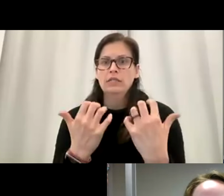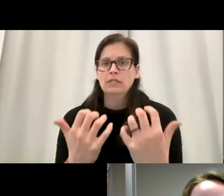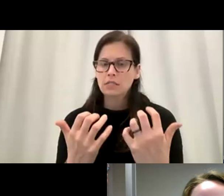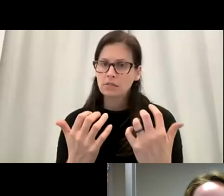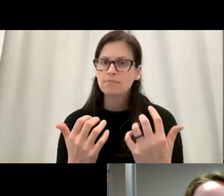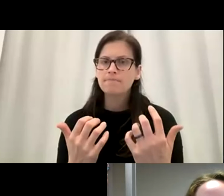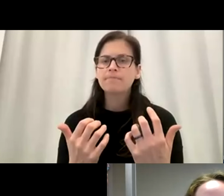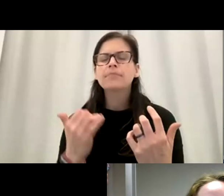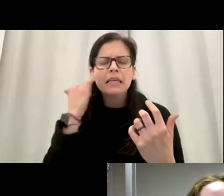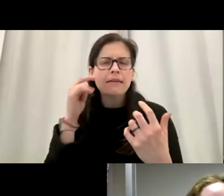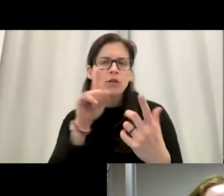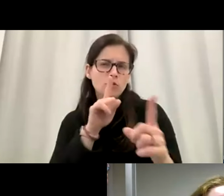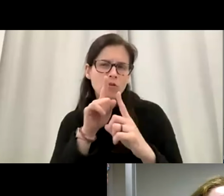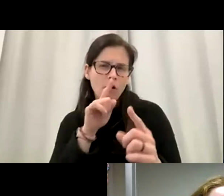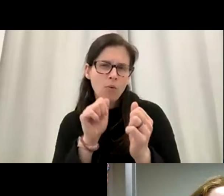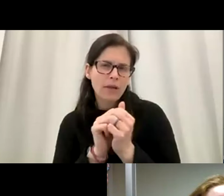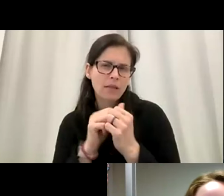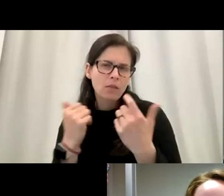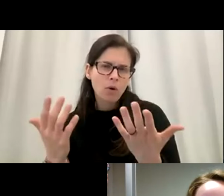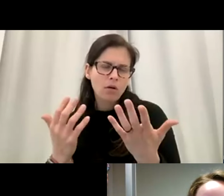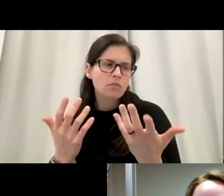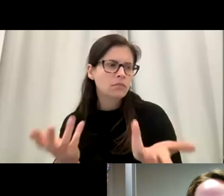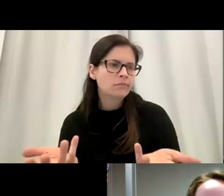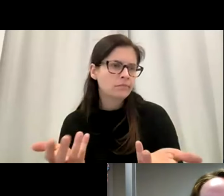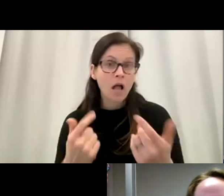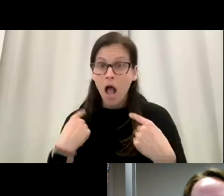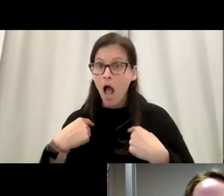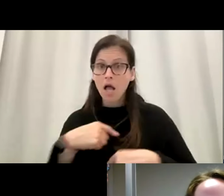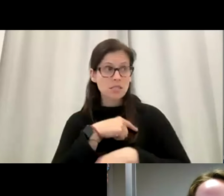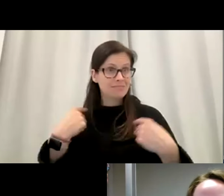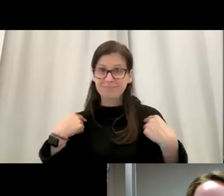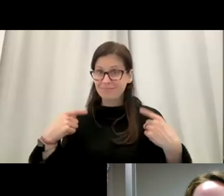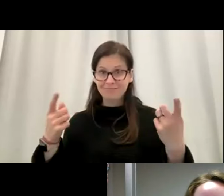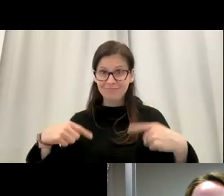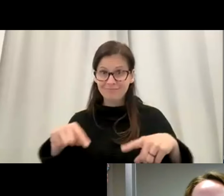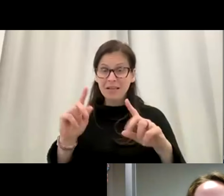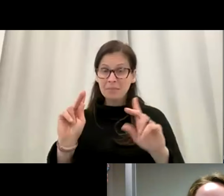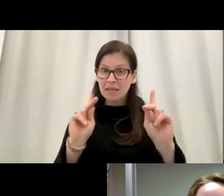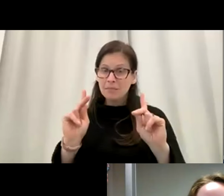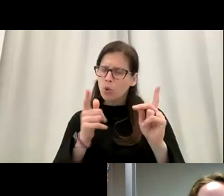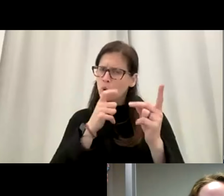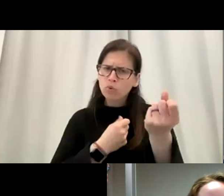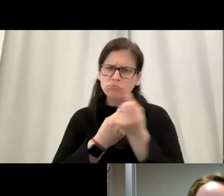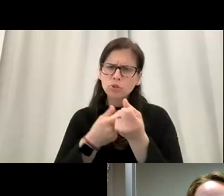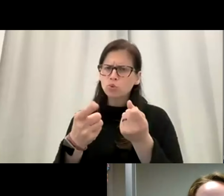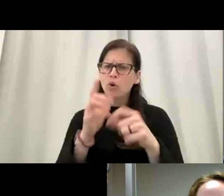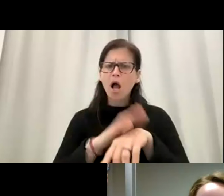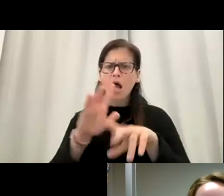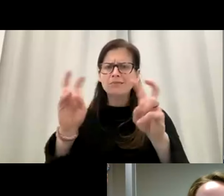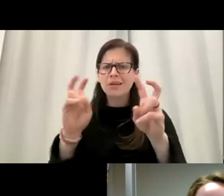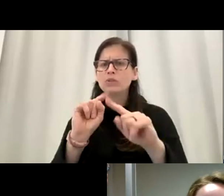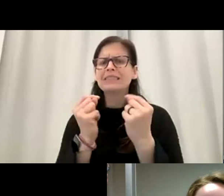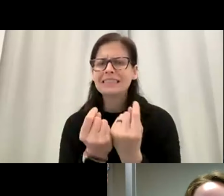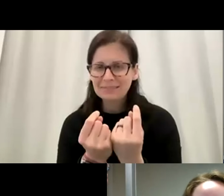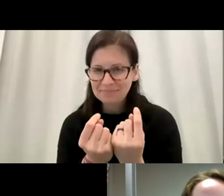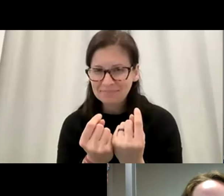if you're talking to, you know, us, people who are on your team and are really sort of get the